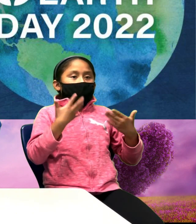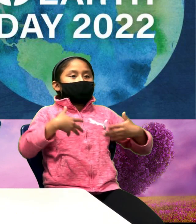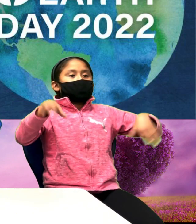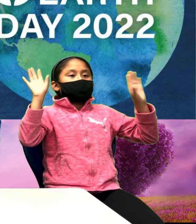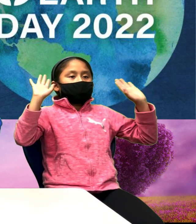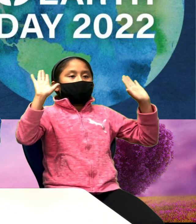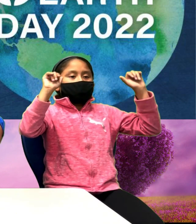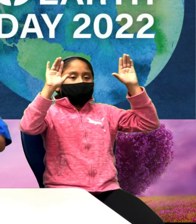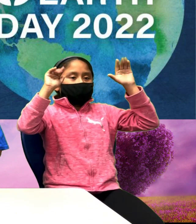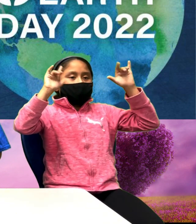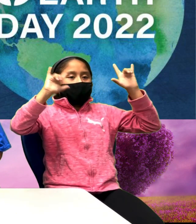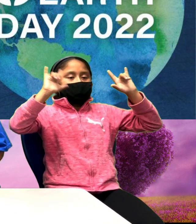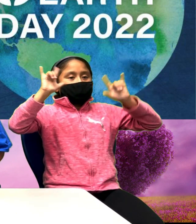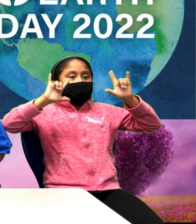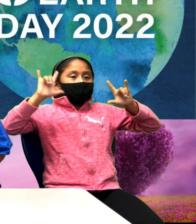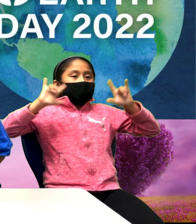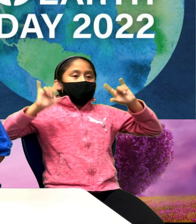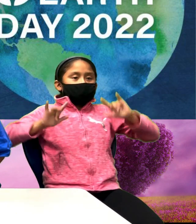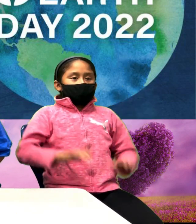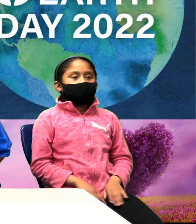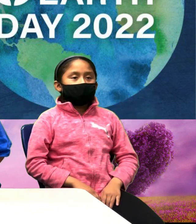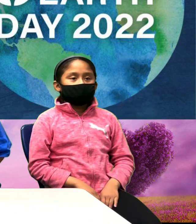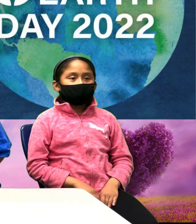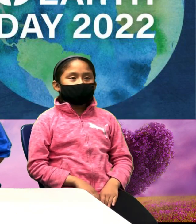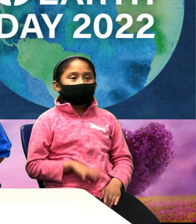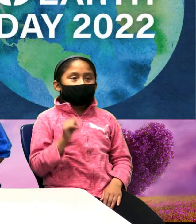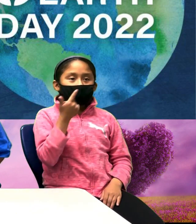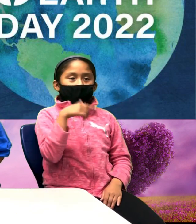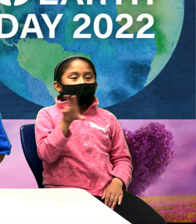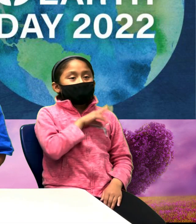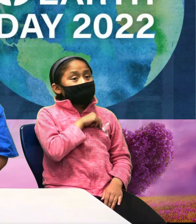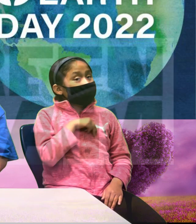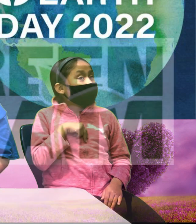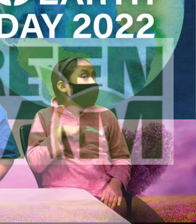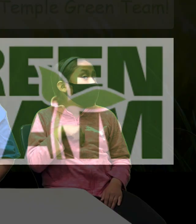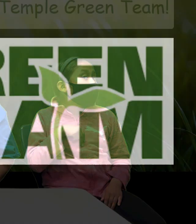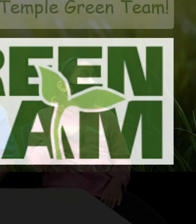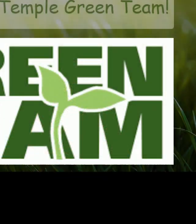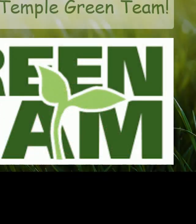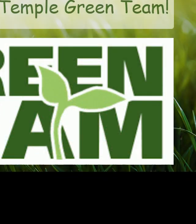team. Bye! Goodbye, Green Ribbon winners!